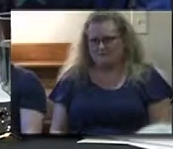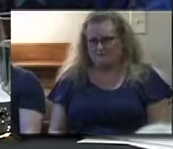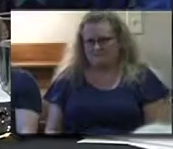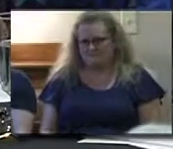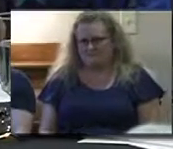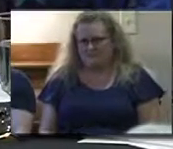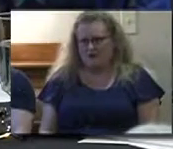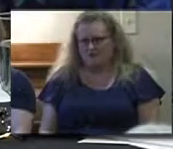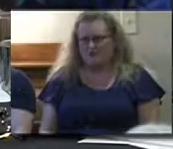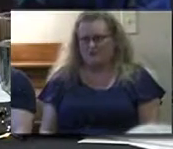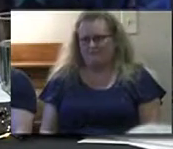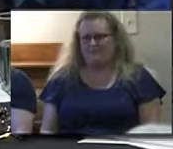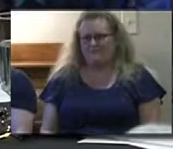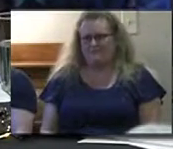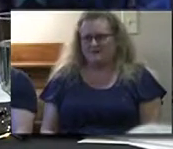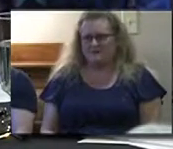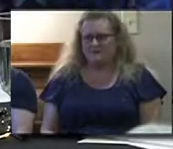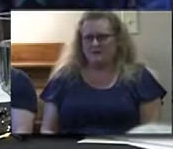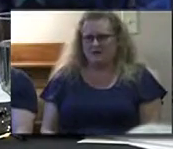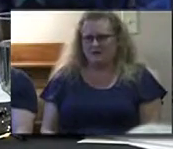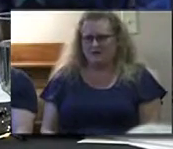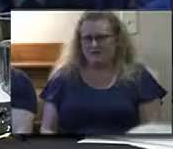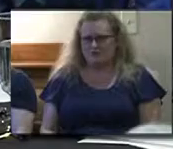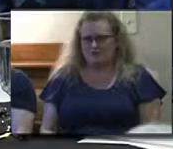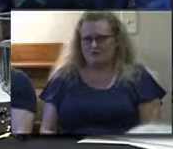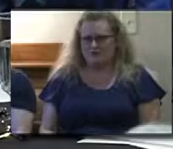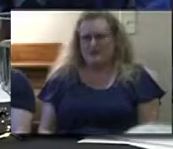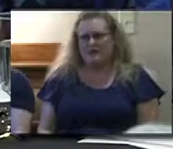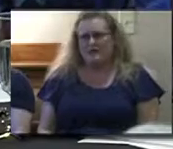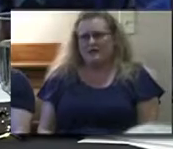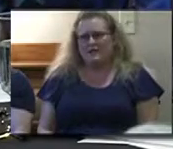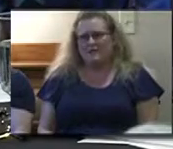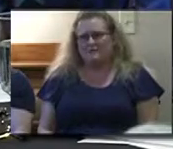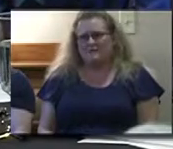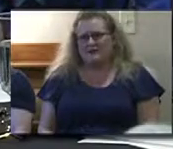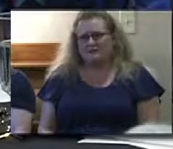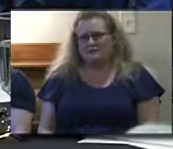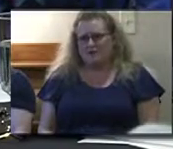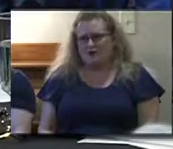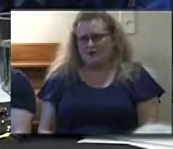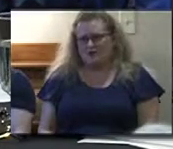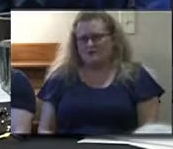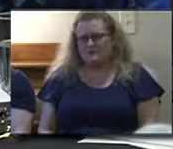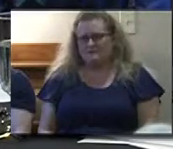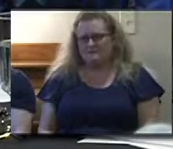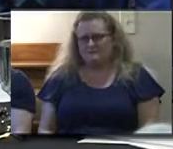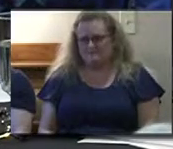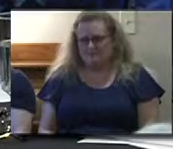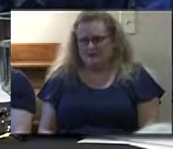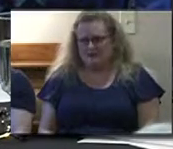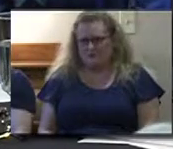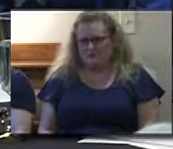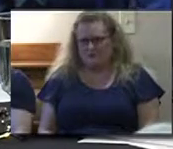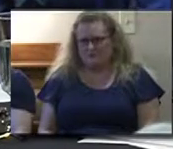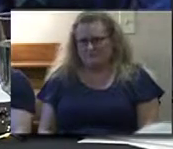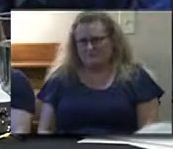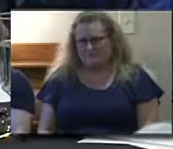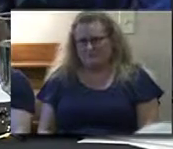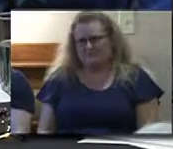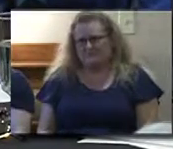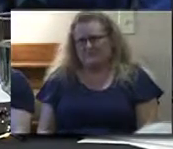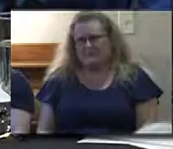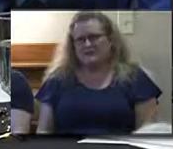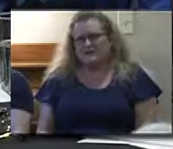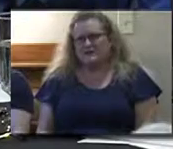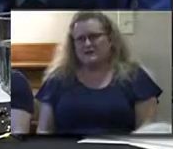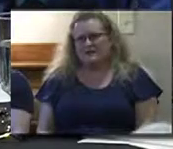of college, I found the deaf community there in Korea and became, you know, immersed in that culture.